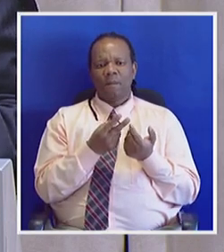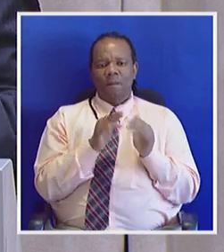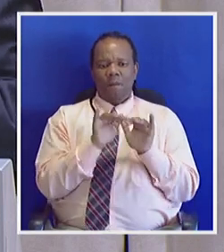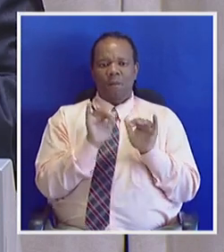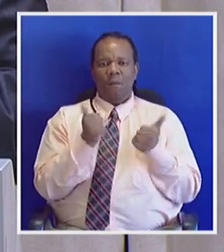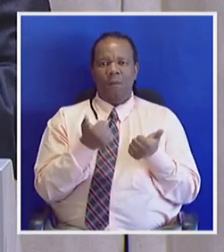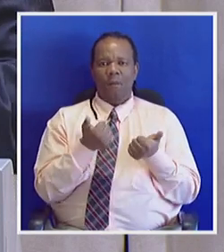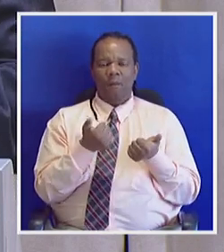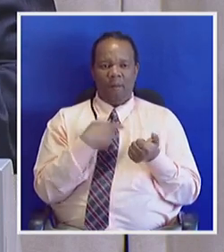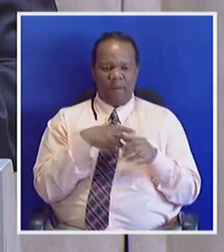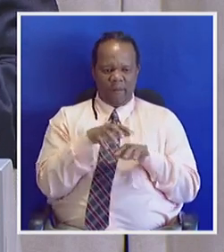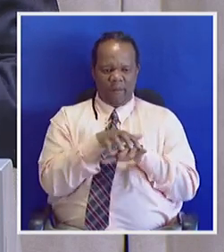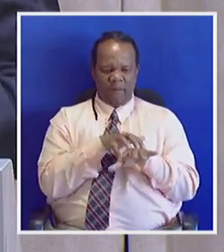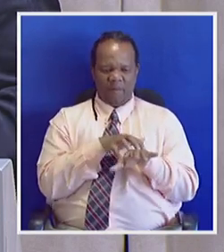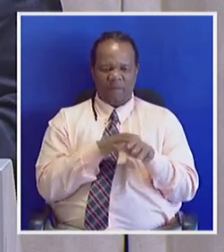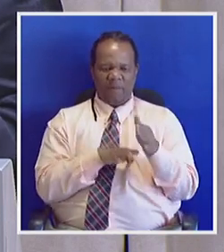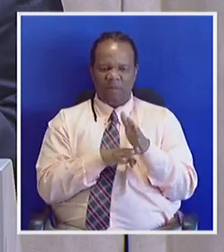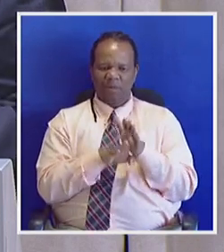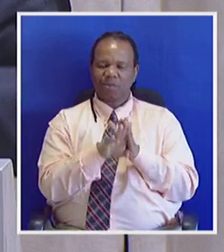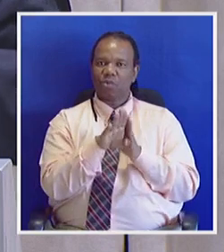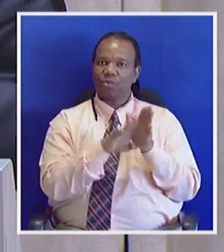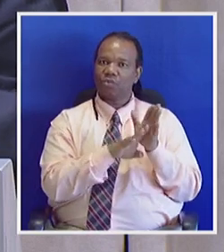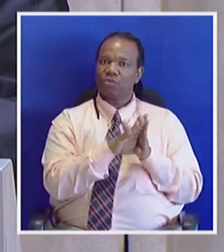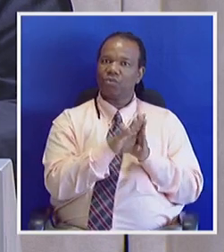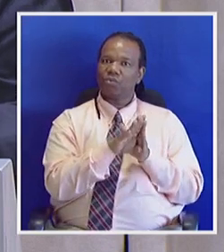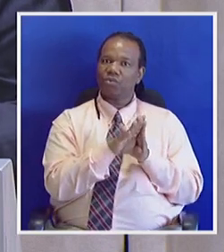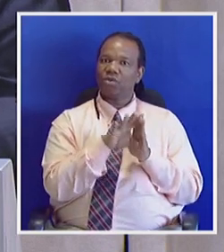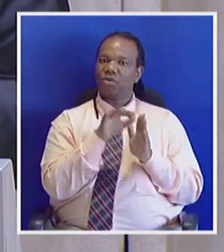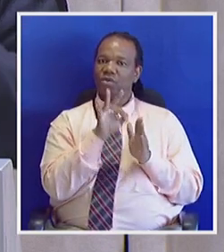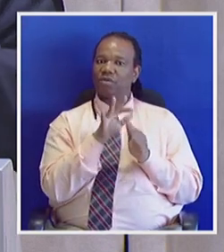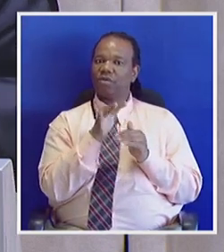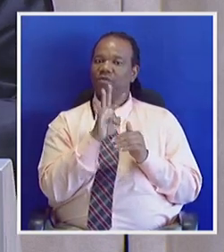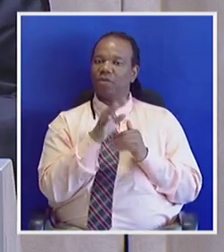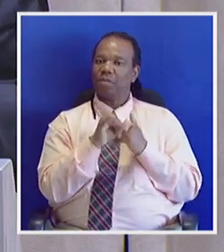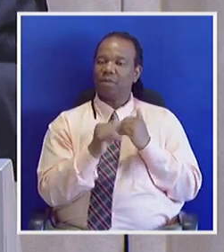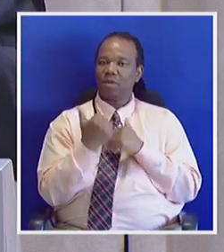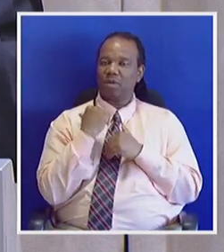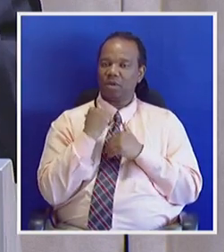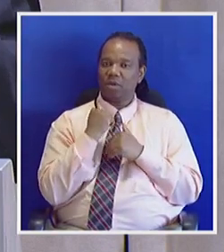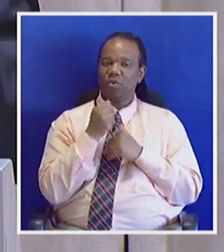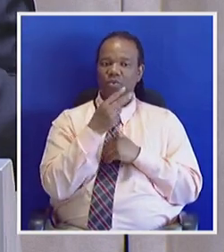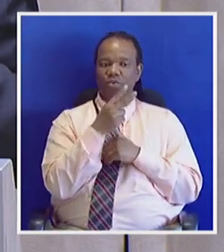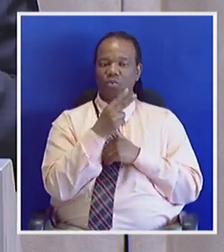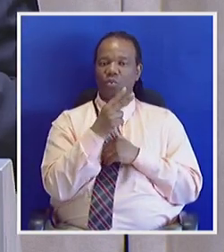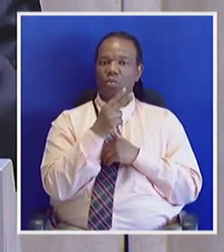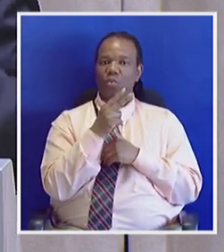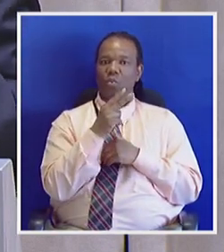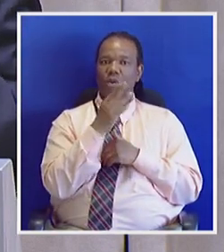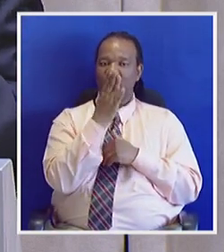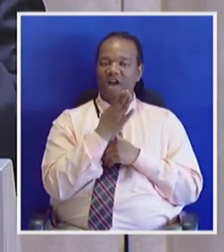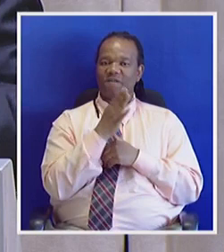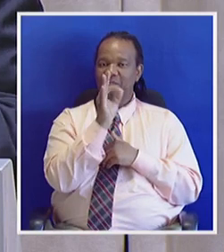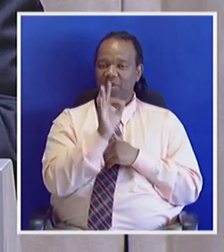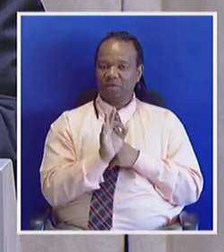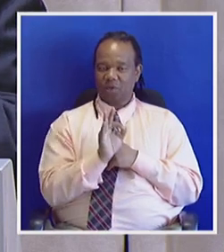agriculture in the growth that we just had in the last quarter. 2.5%, and agriculture contributed